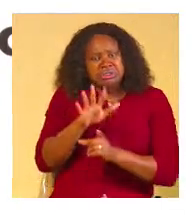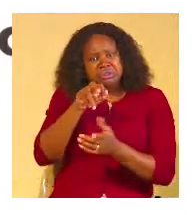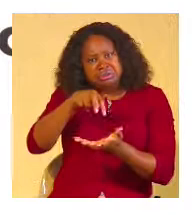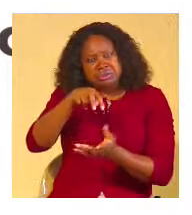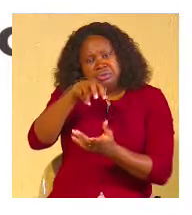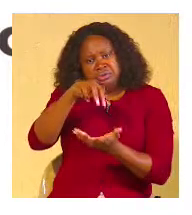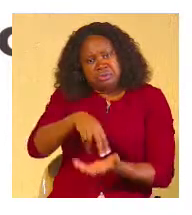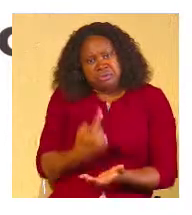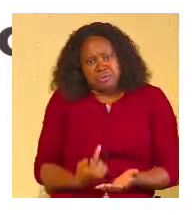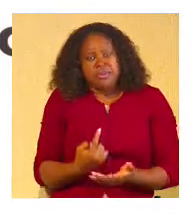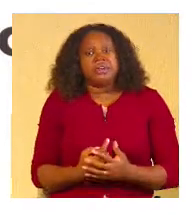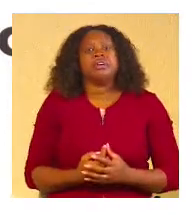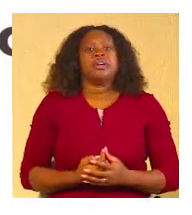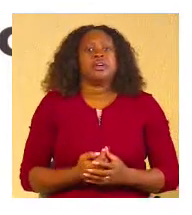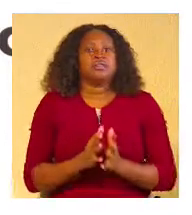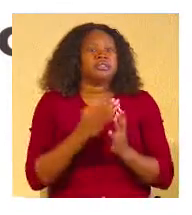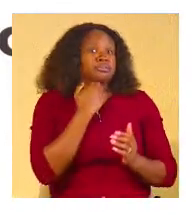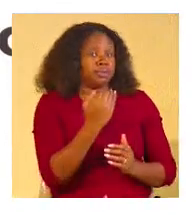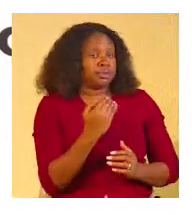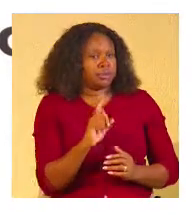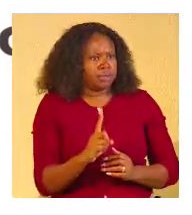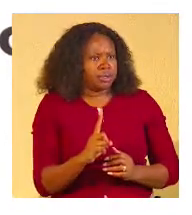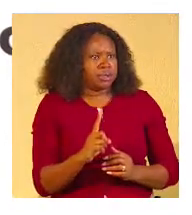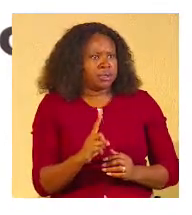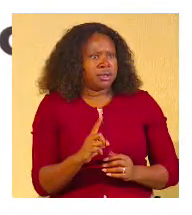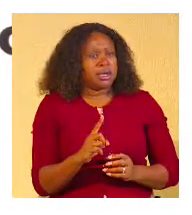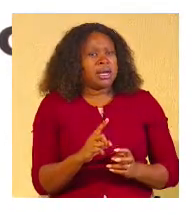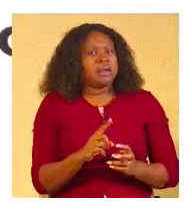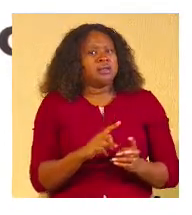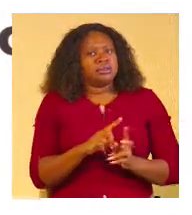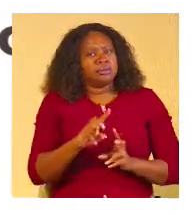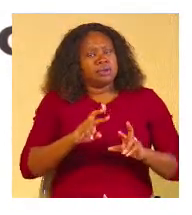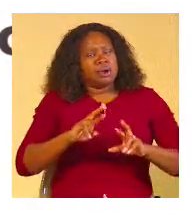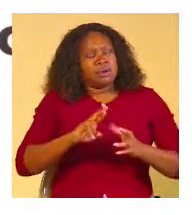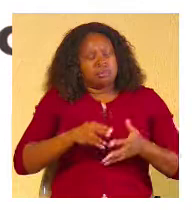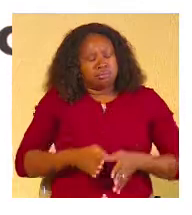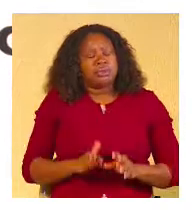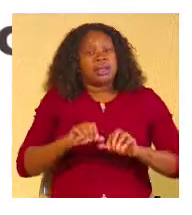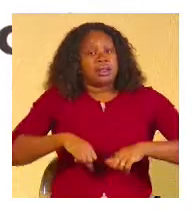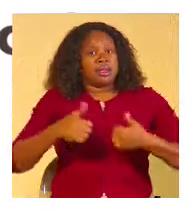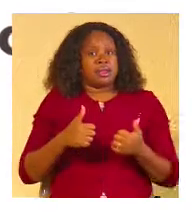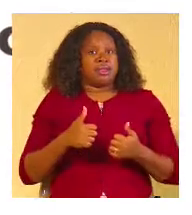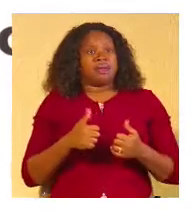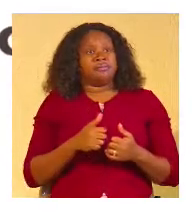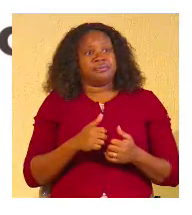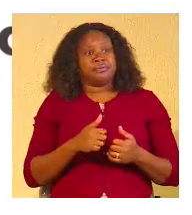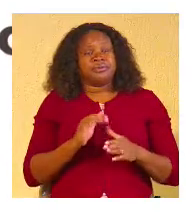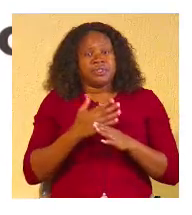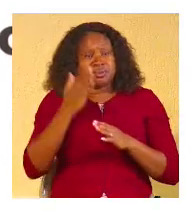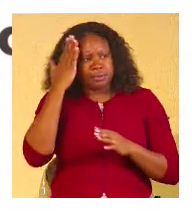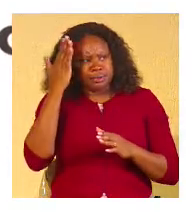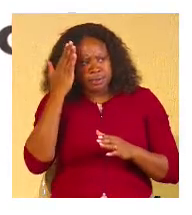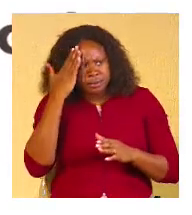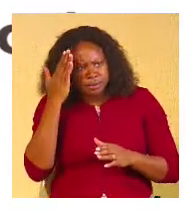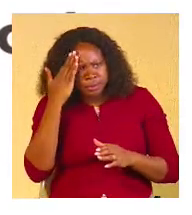self-employed, and also very key is the issue of sexual and reproductive health, because we know the demographic dividend study